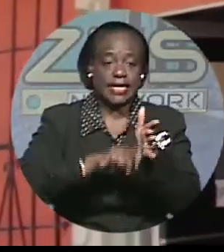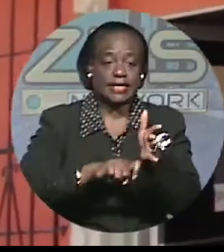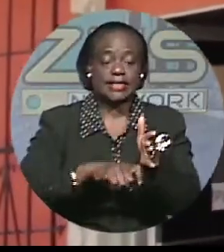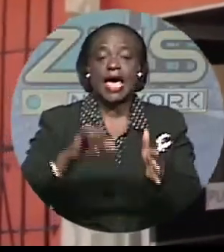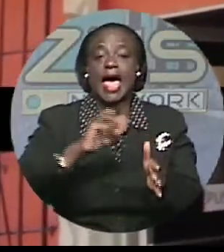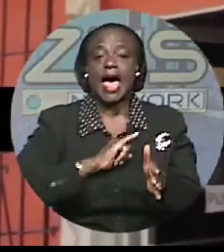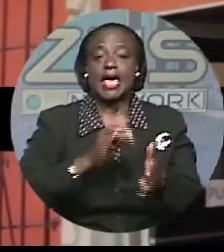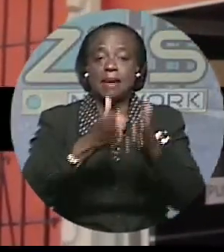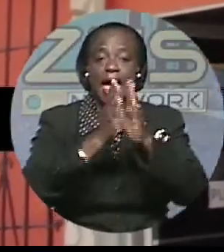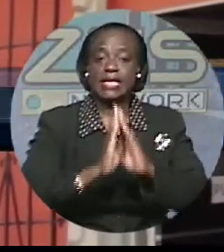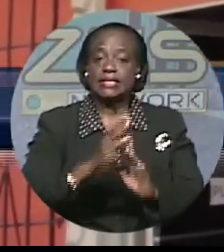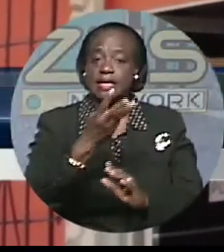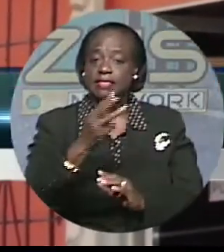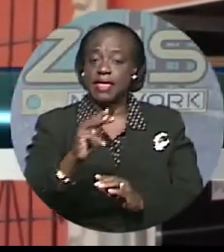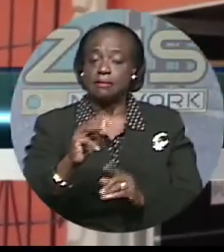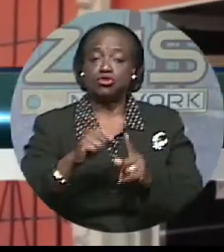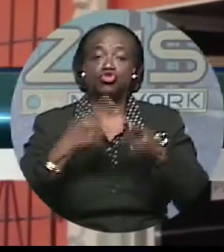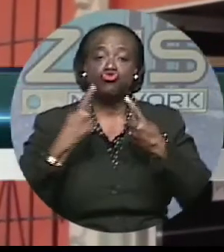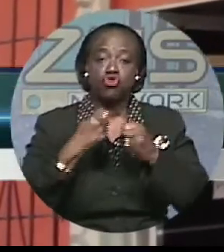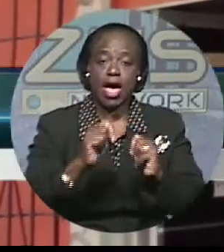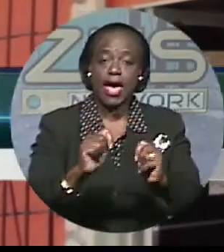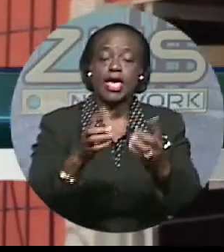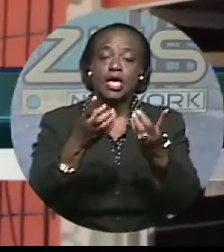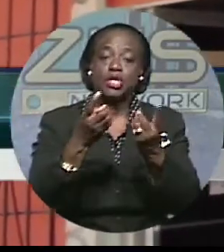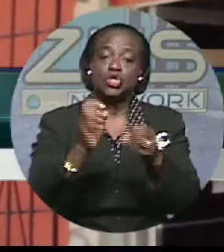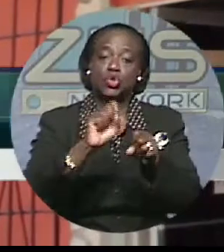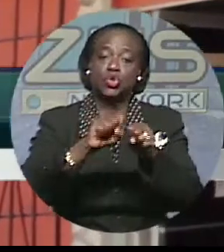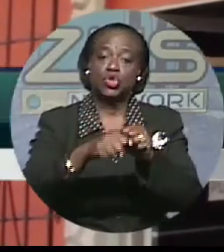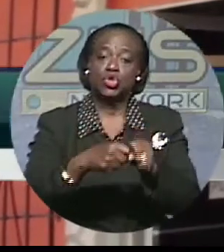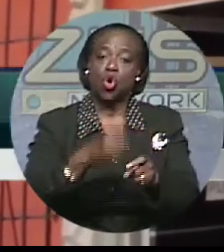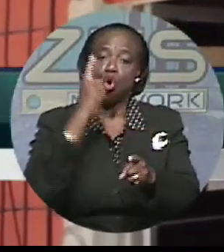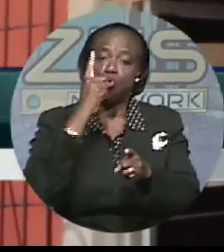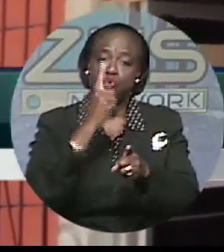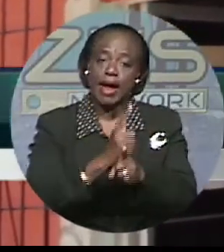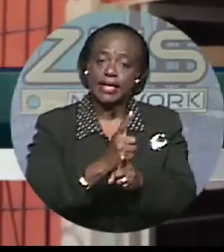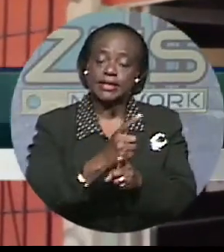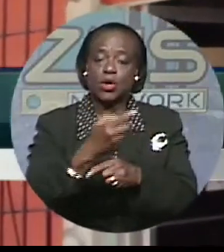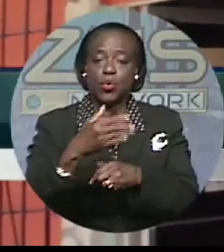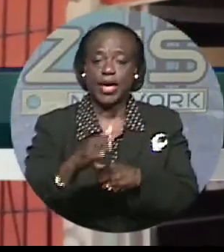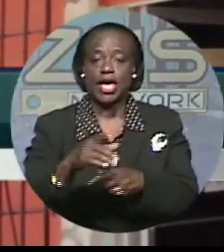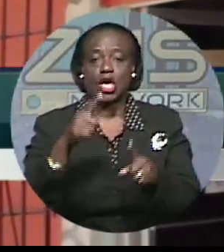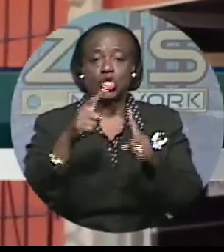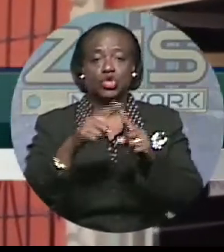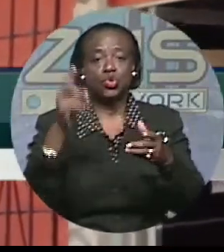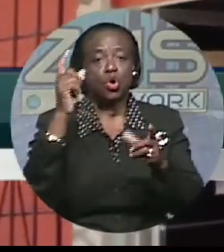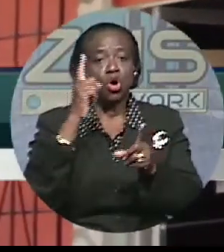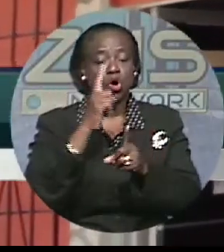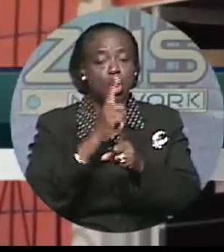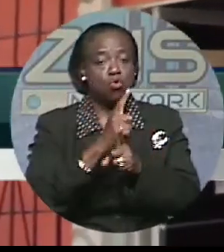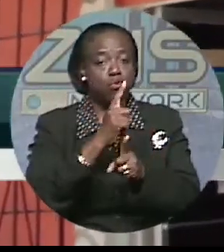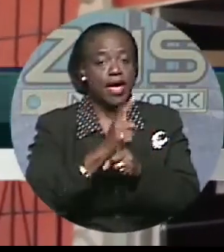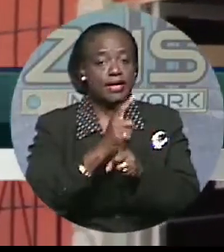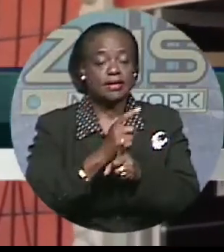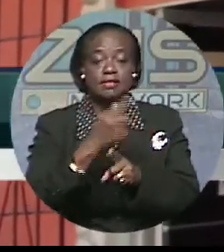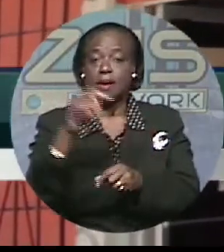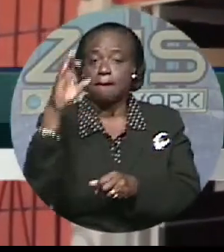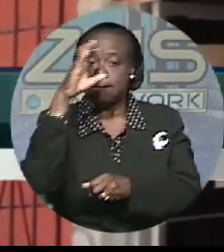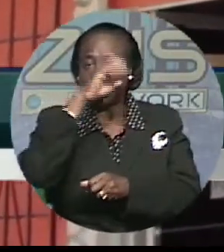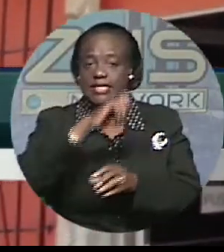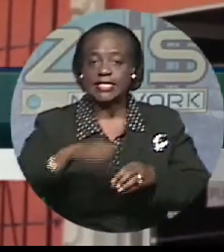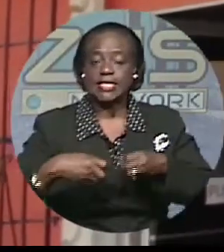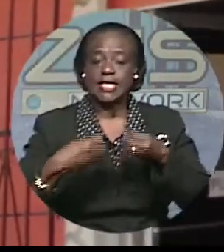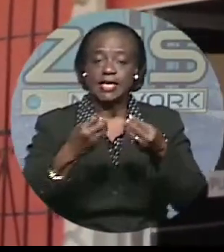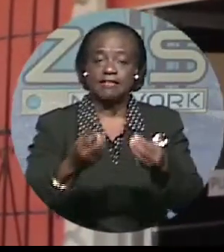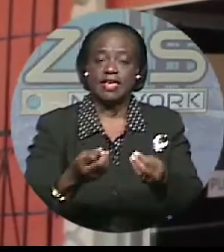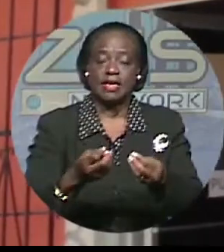appealing to them to try to do so immediately to correct their misgiving in this regard,